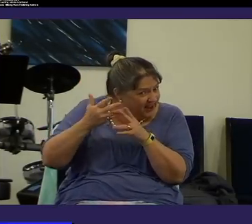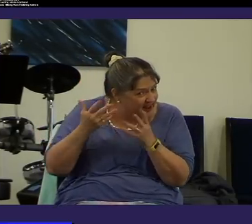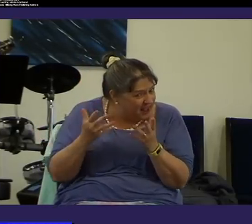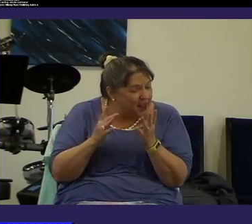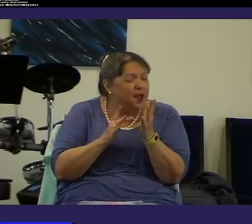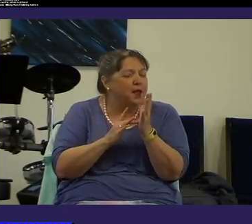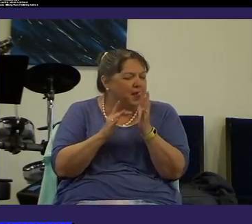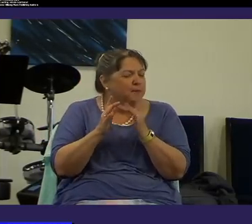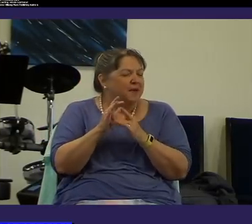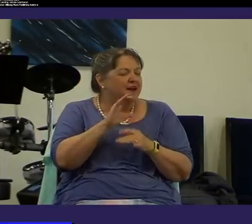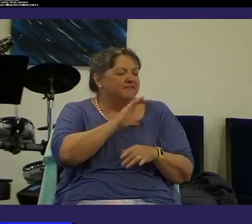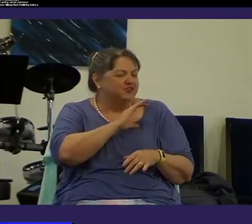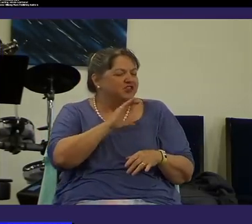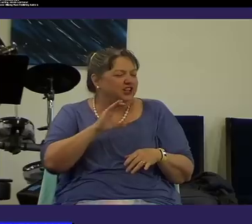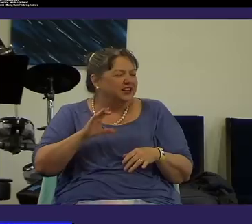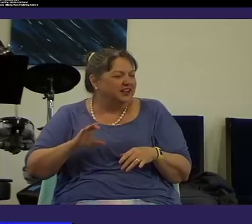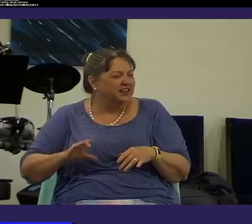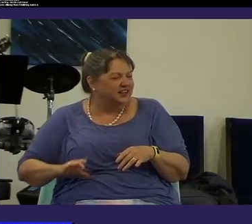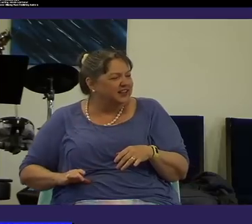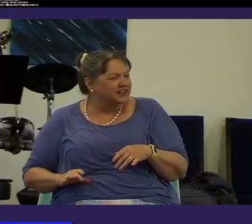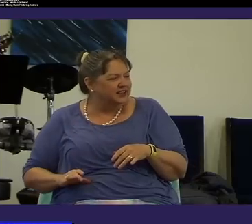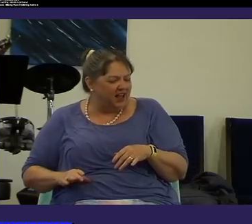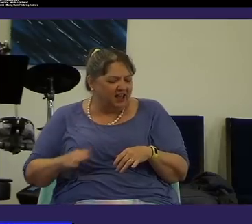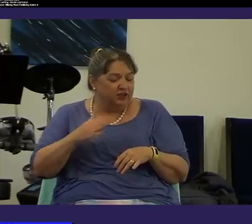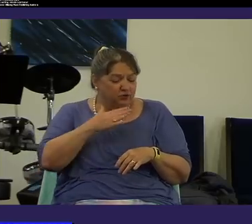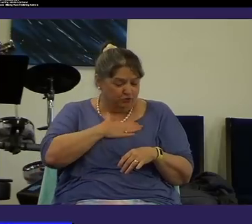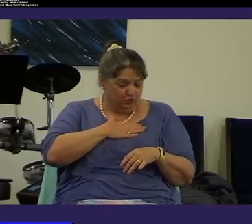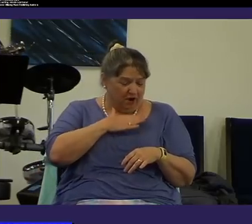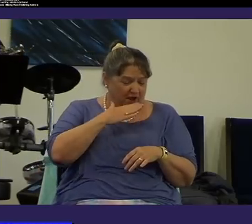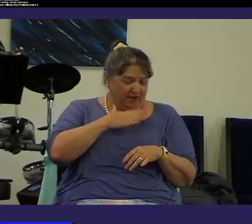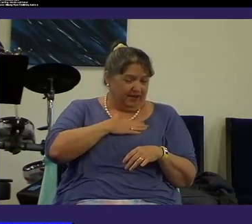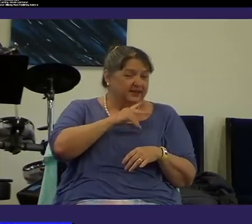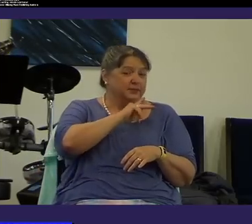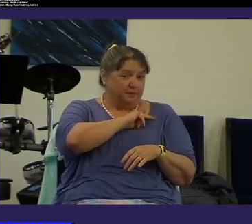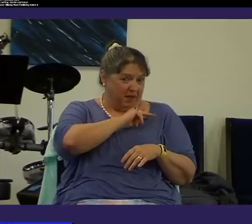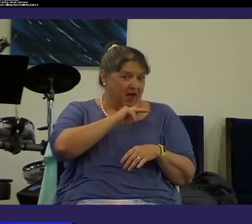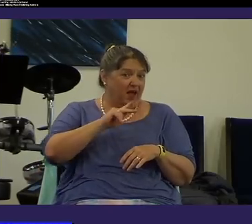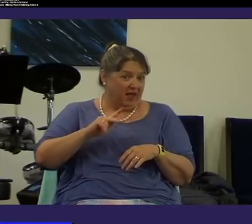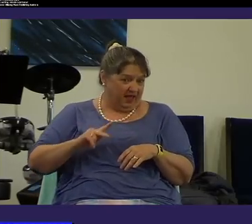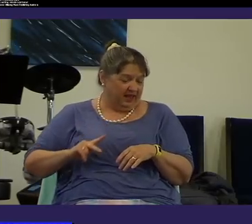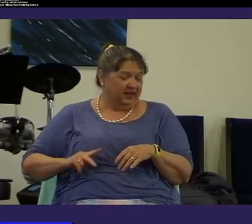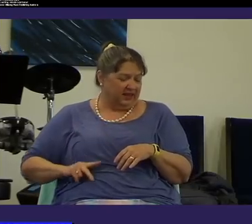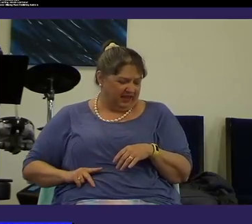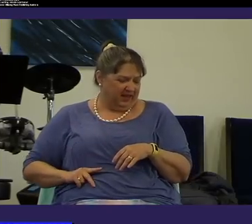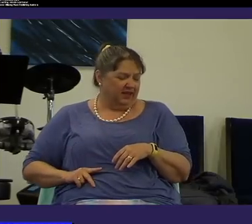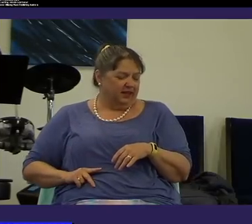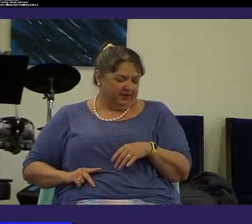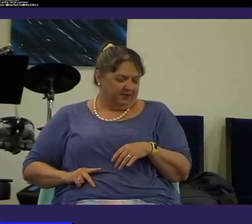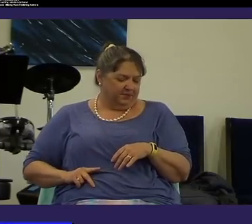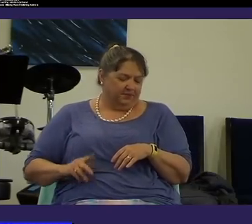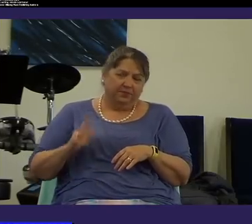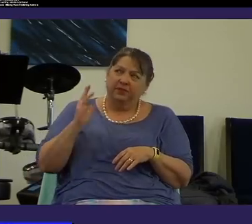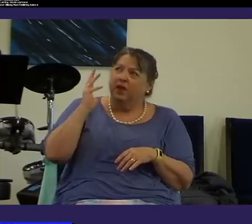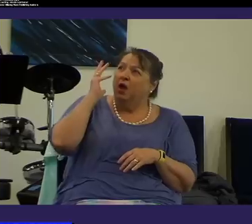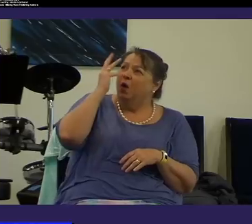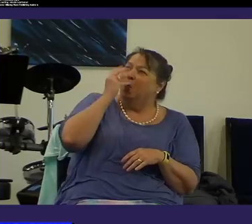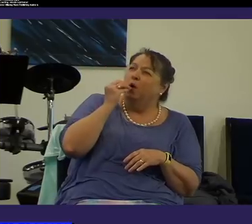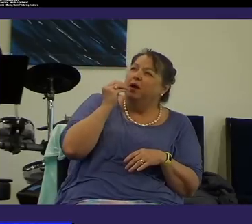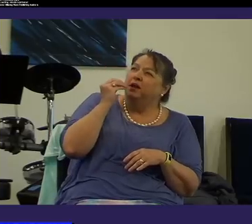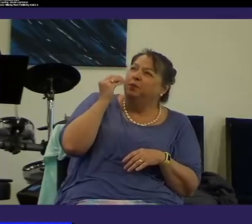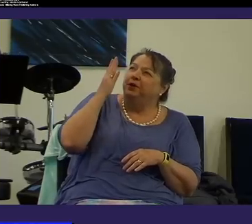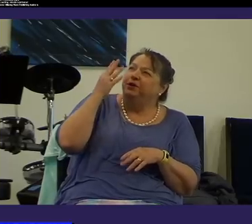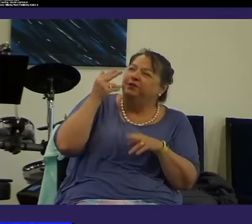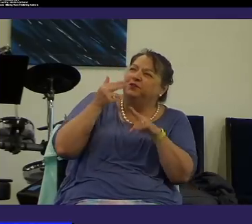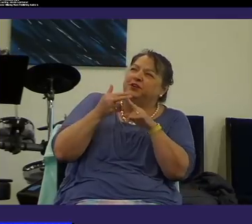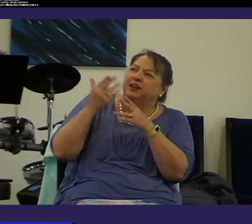The name of Jesus Christ, my King.